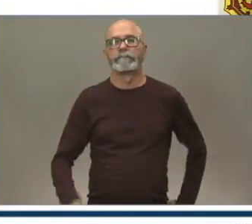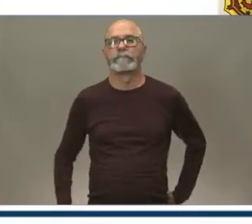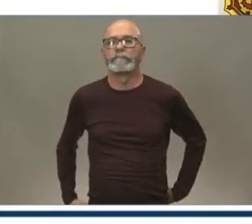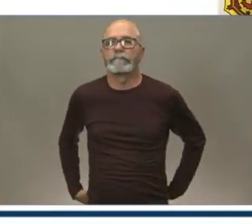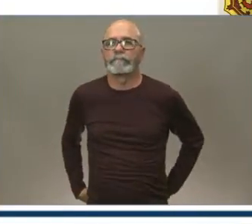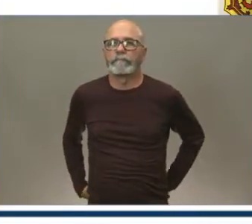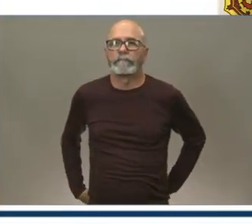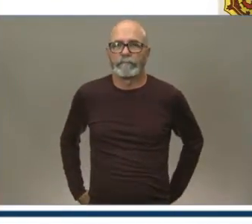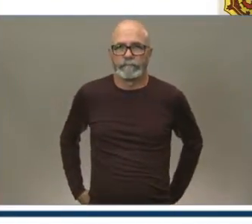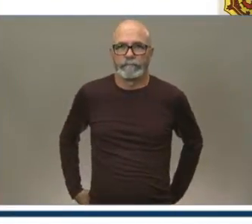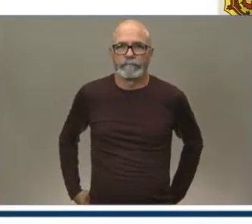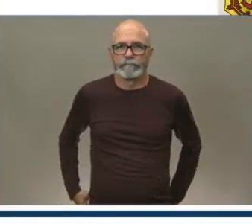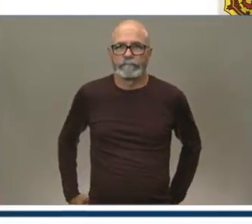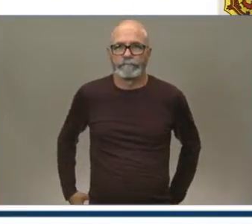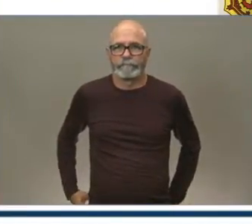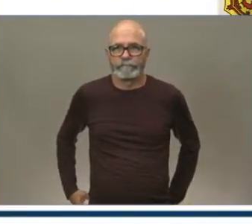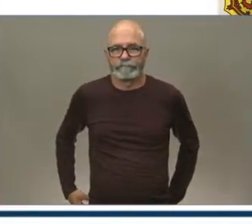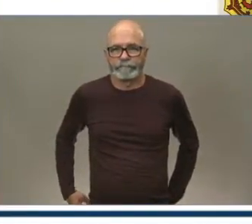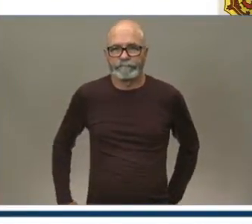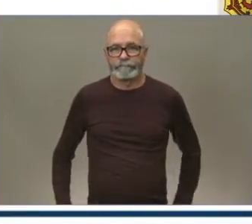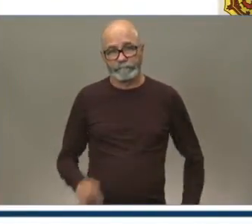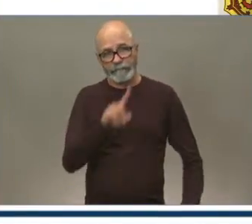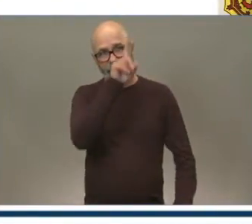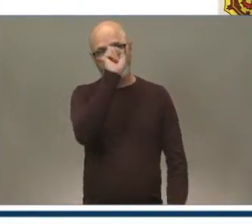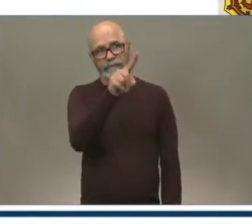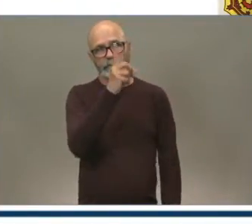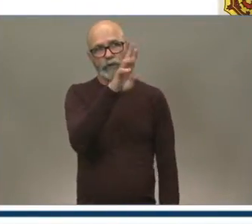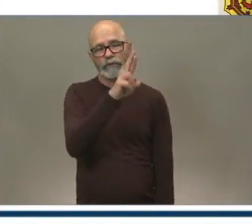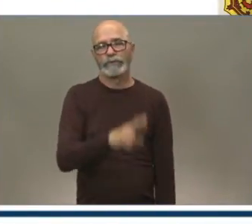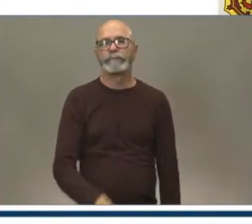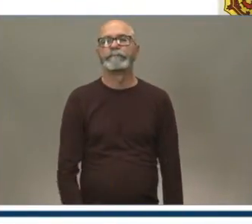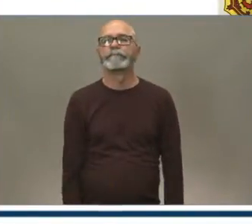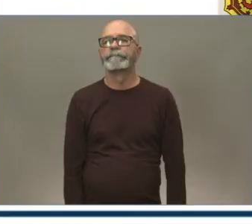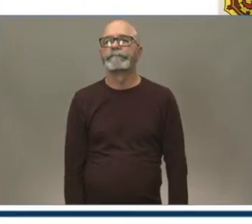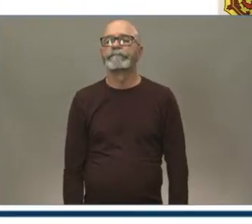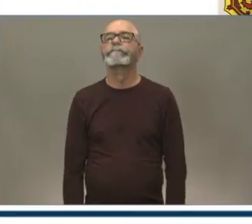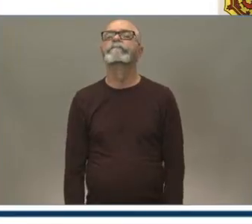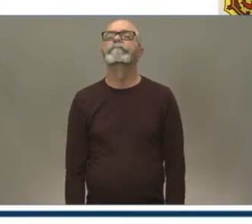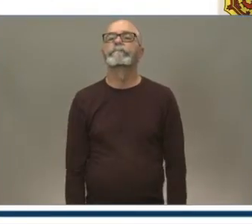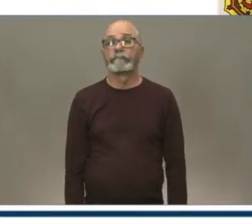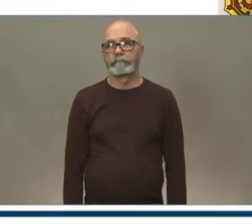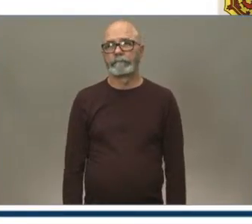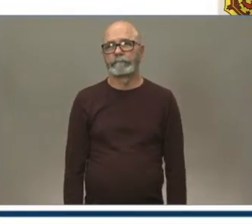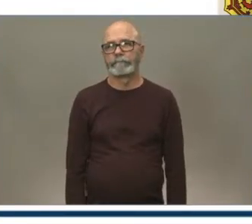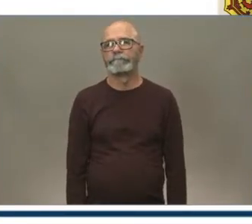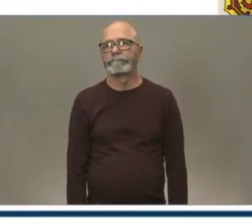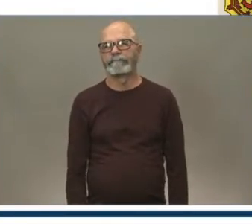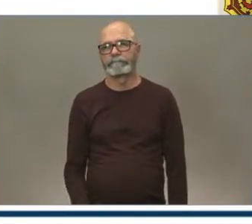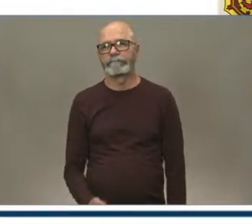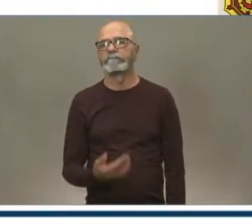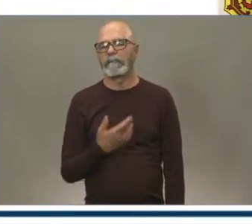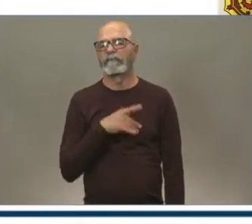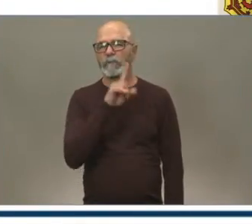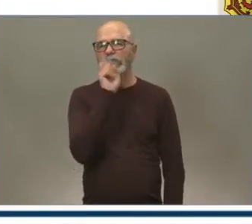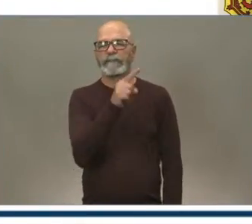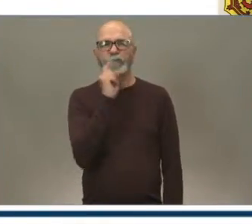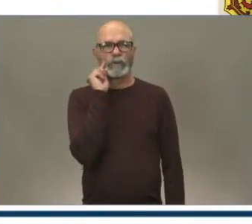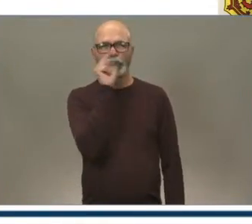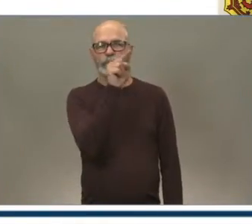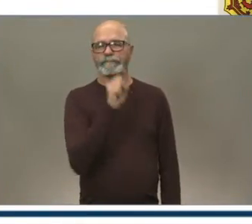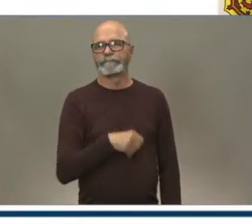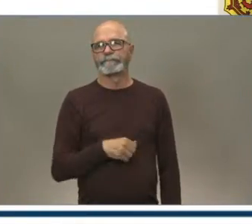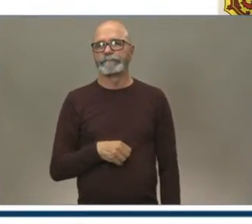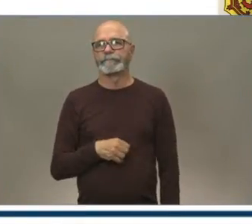Good afternoon, Dr. Strang. I just want to follow up on some of the questions that my colleagues have put about this family that had visitors